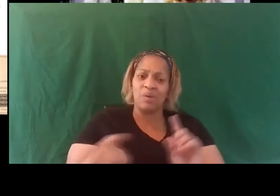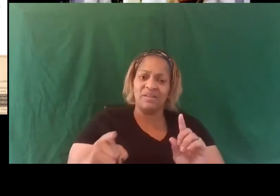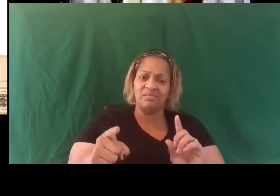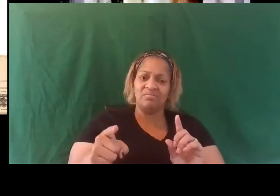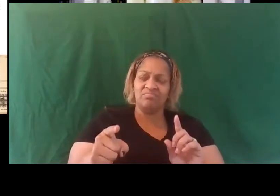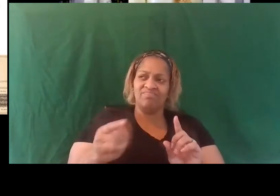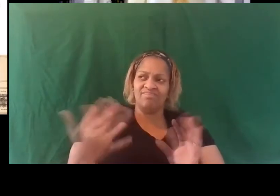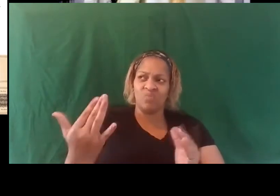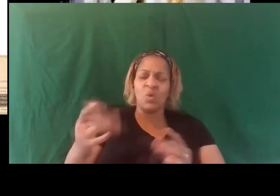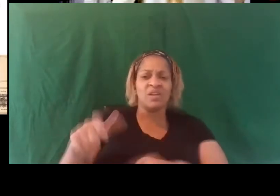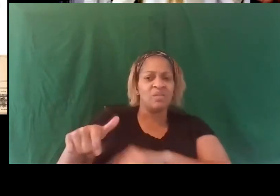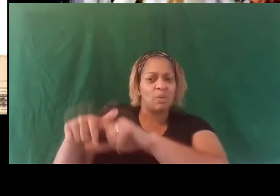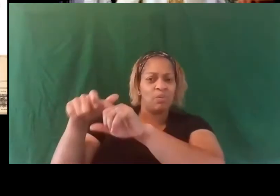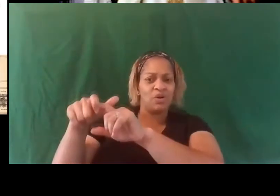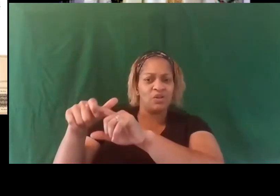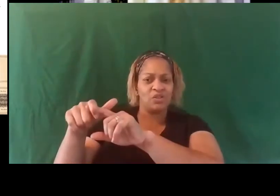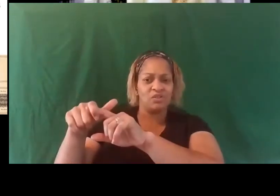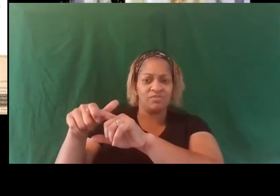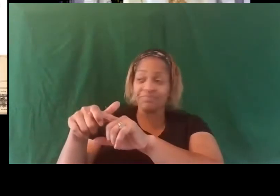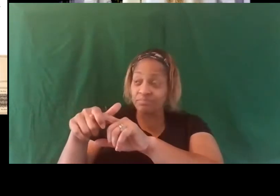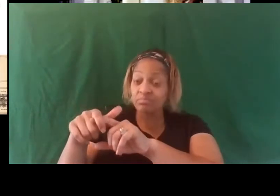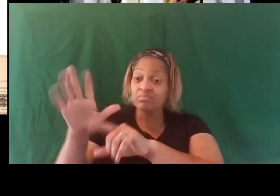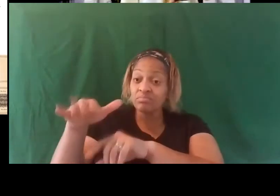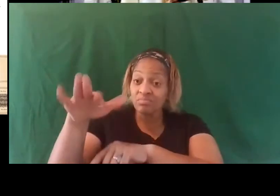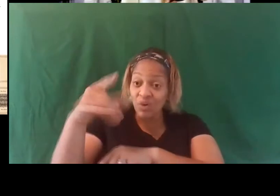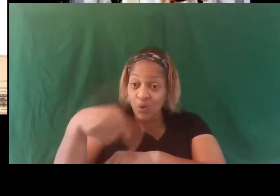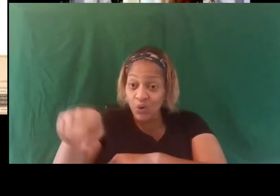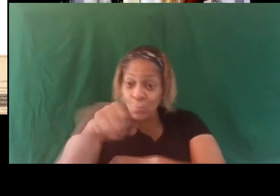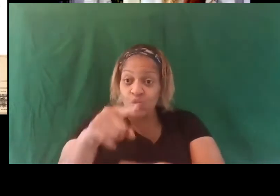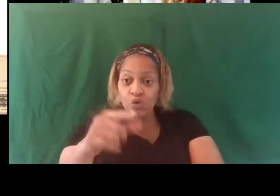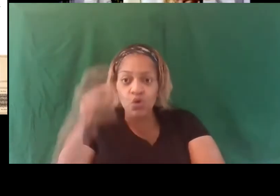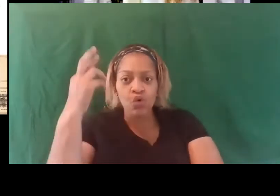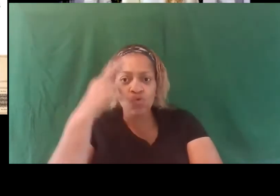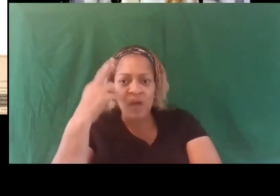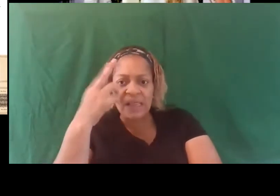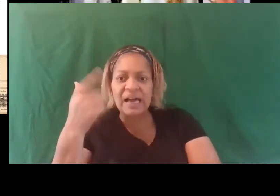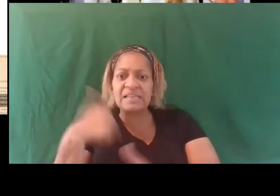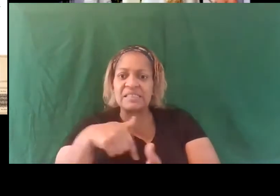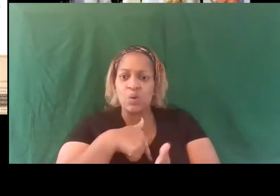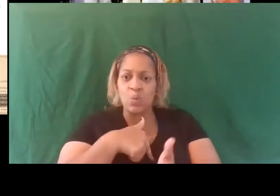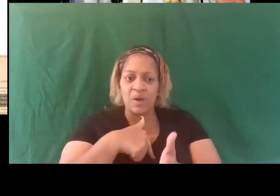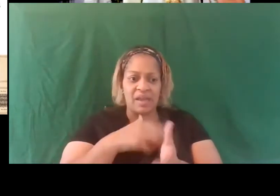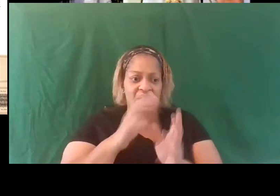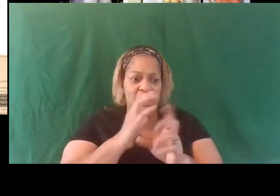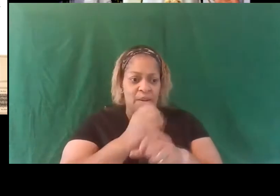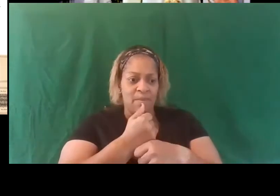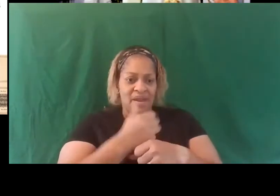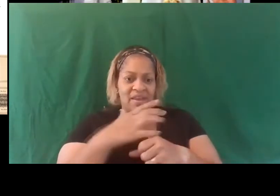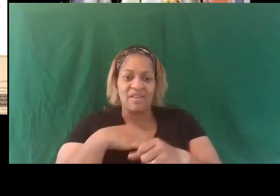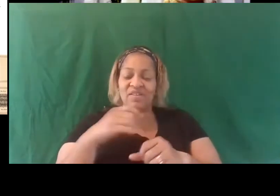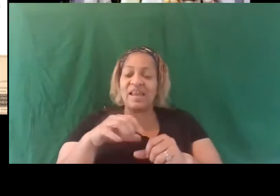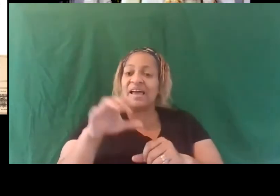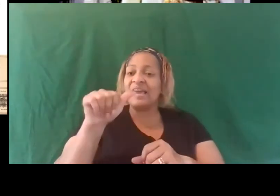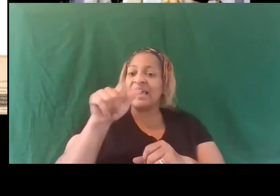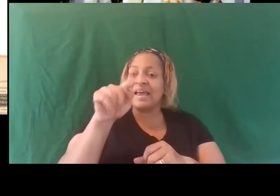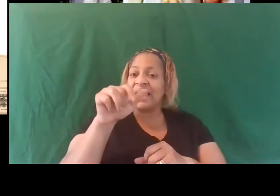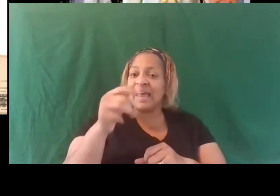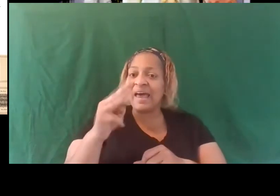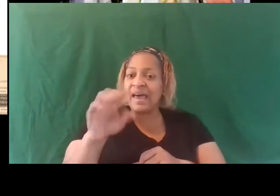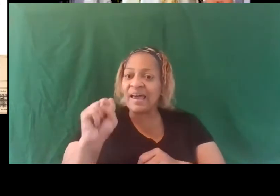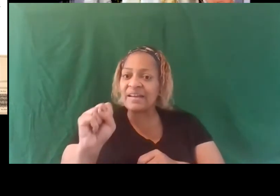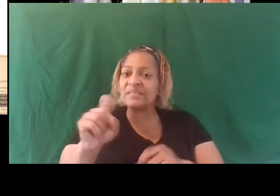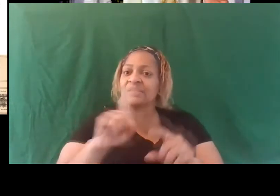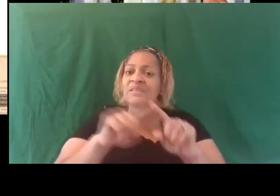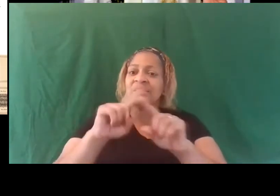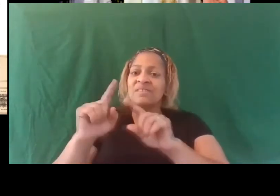Pause. You do realize that what we are made up of is atoms, molecules, electrons, protons,